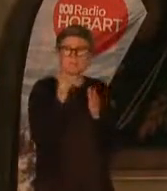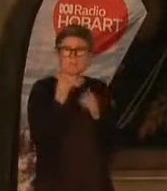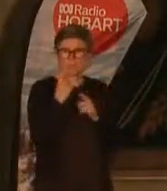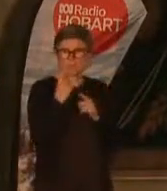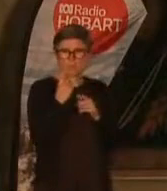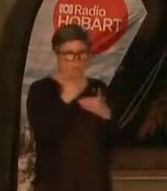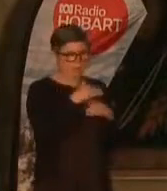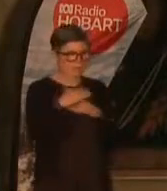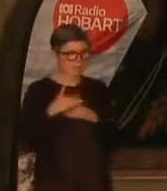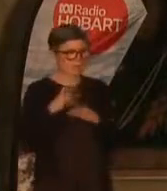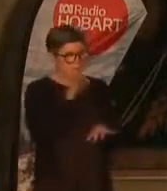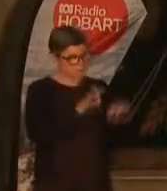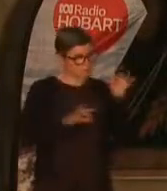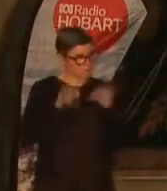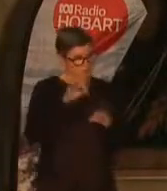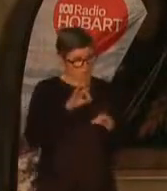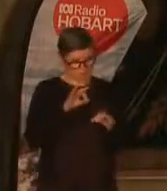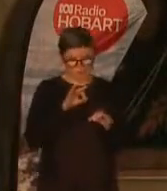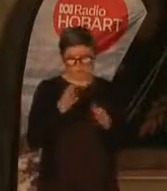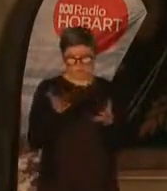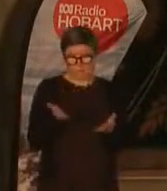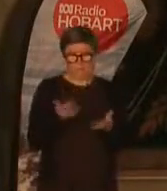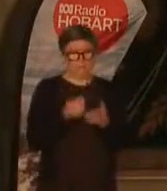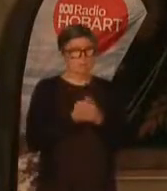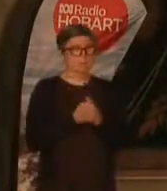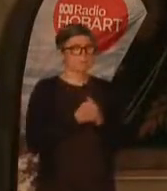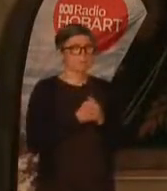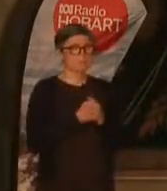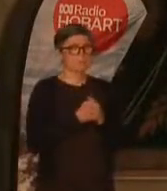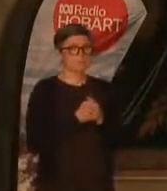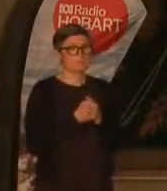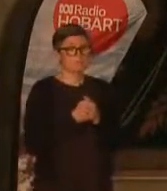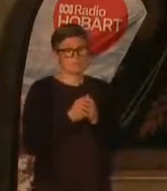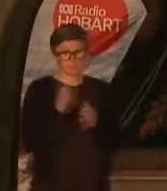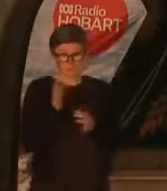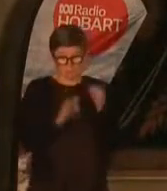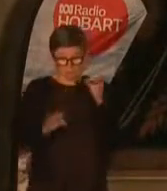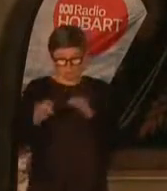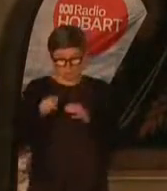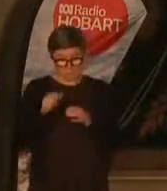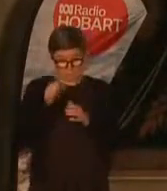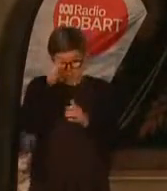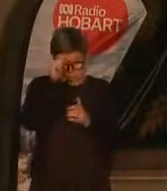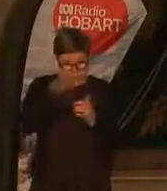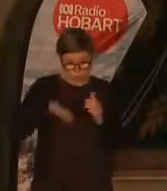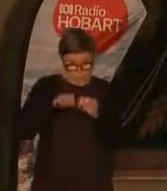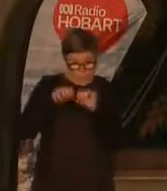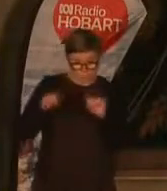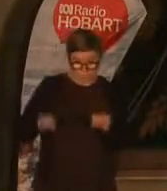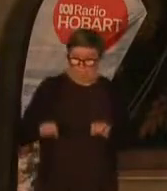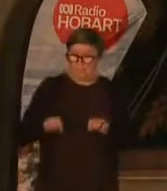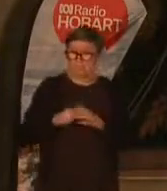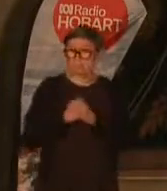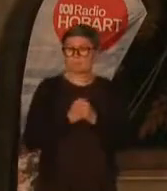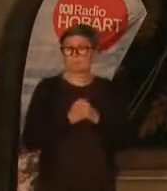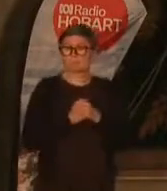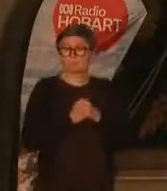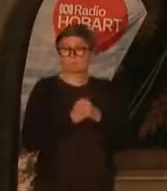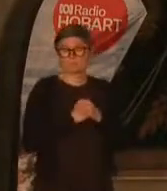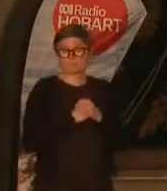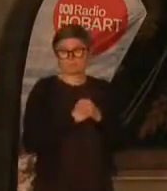limitation of science, in that it is a knowledge system that in its own terms, like from, you know, Enlightenment era and stuff, has